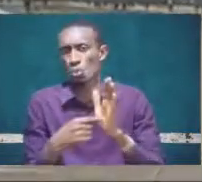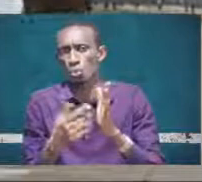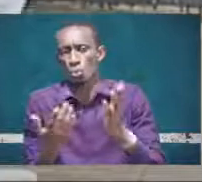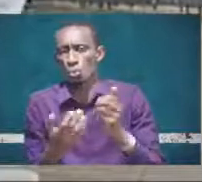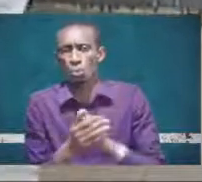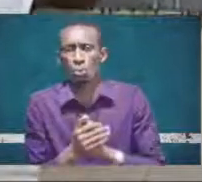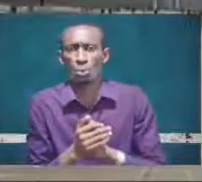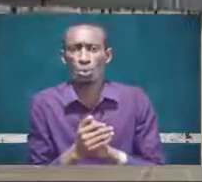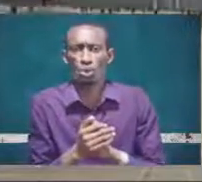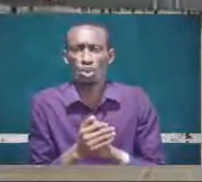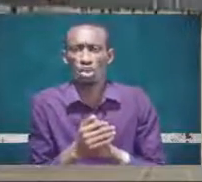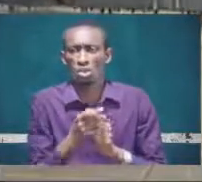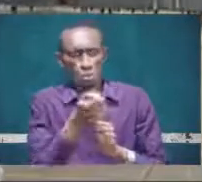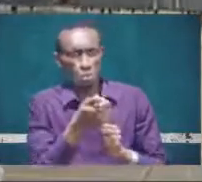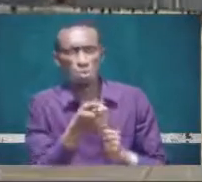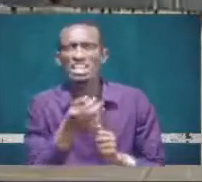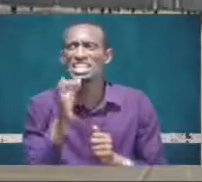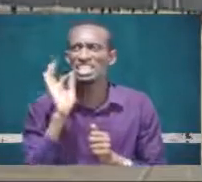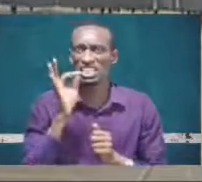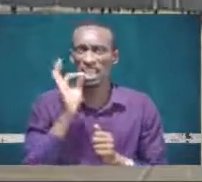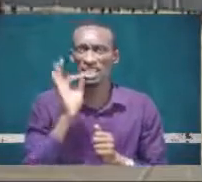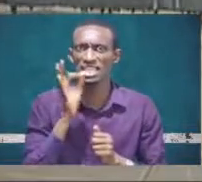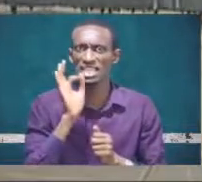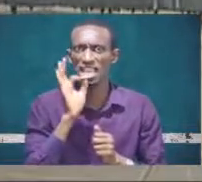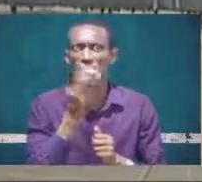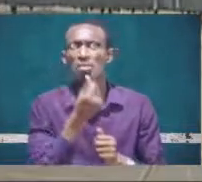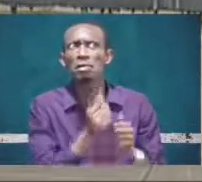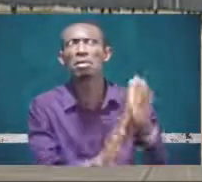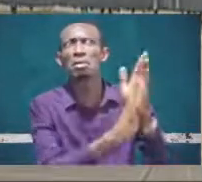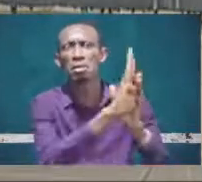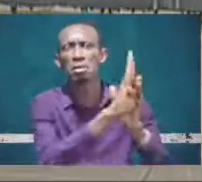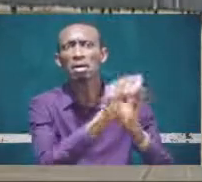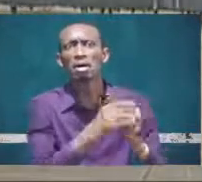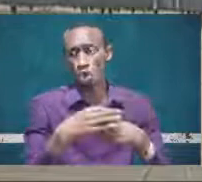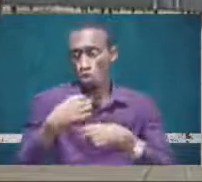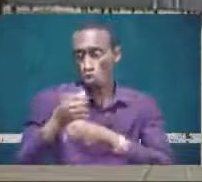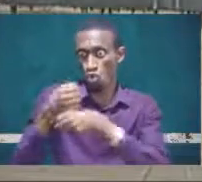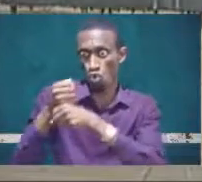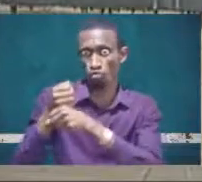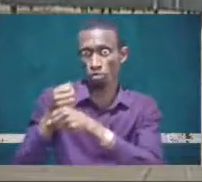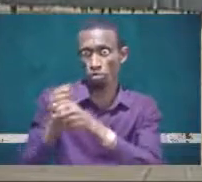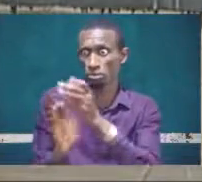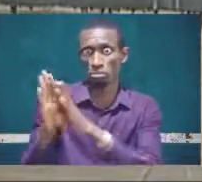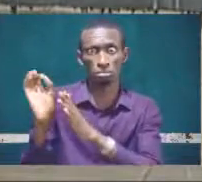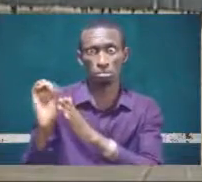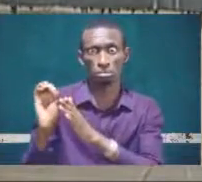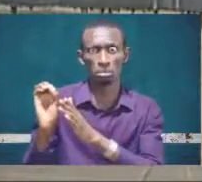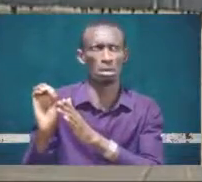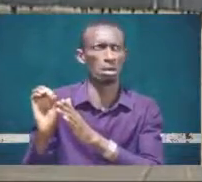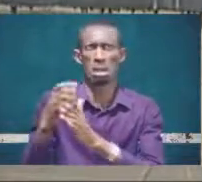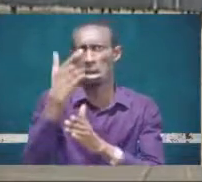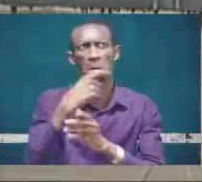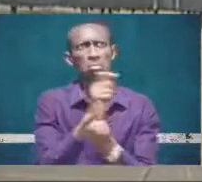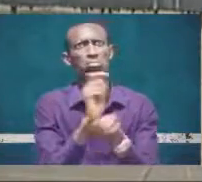there's an increase in the price of tea and the price of coffee has not increased, so this will increase the